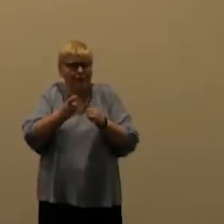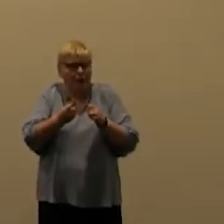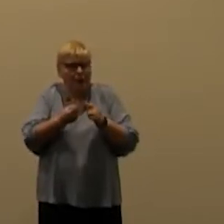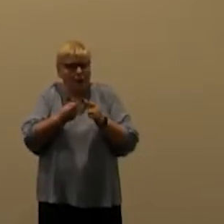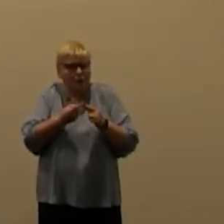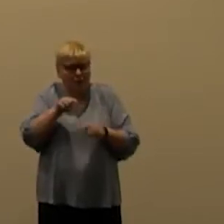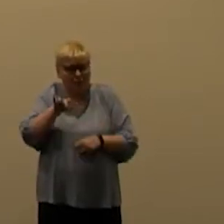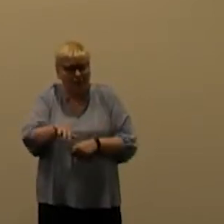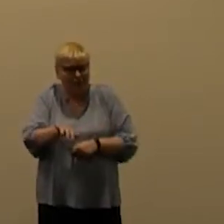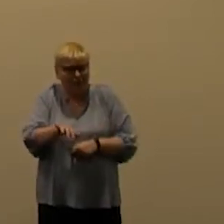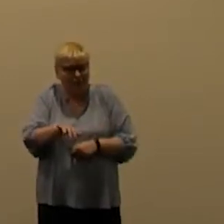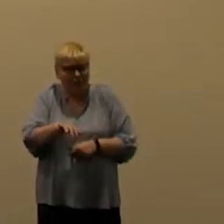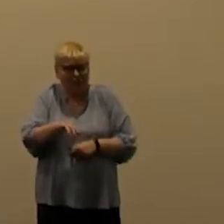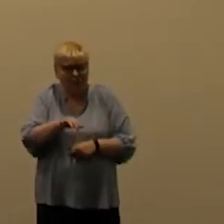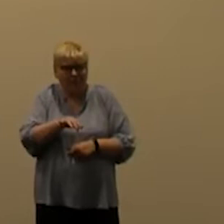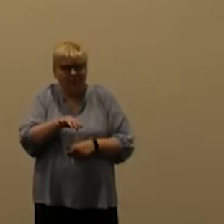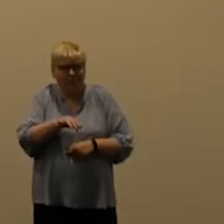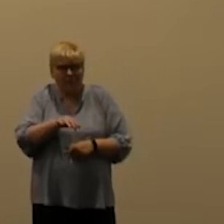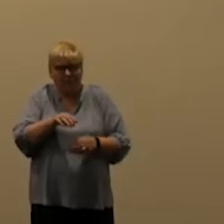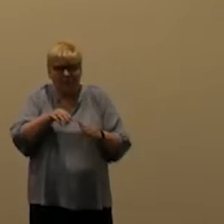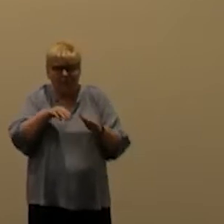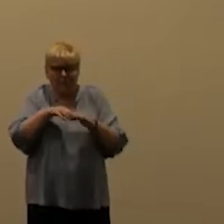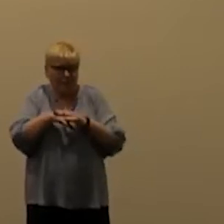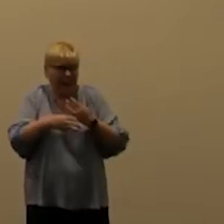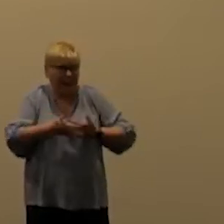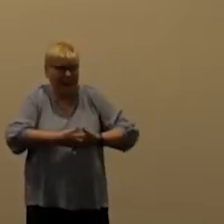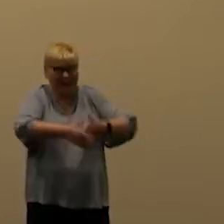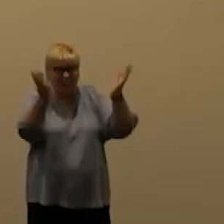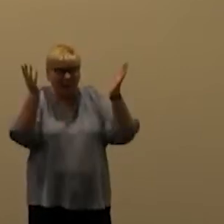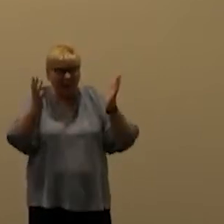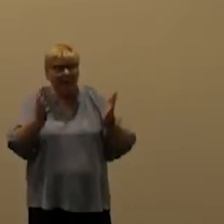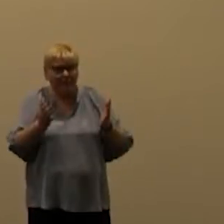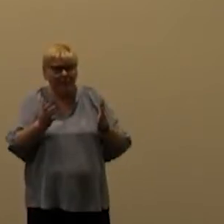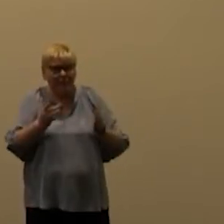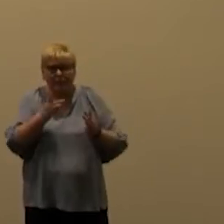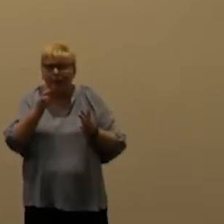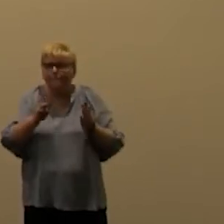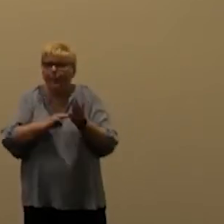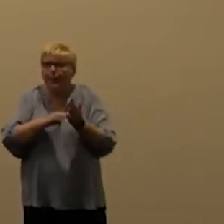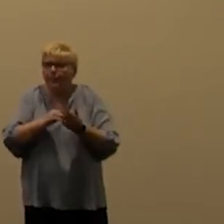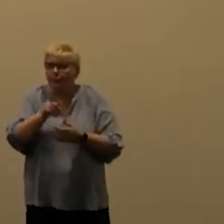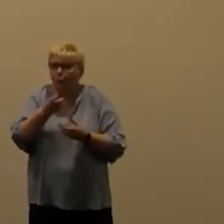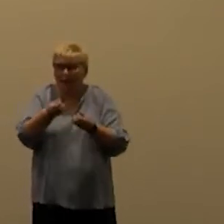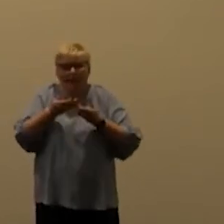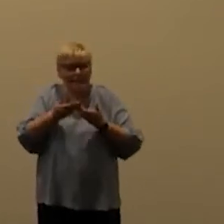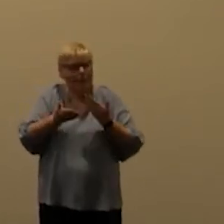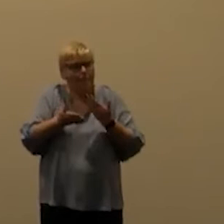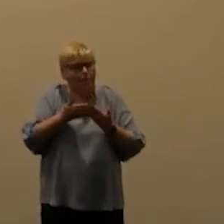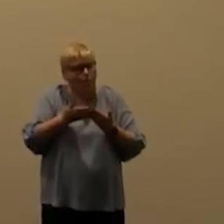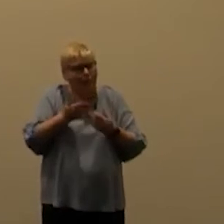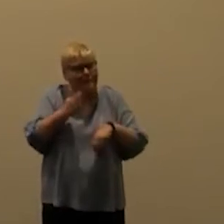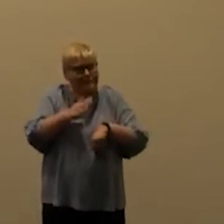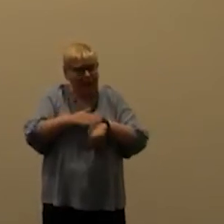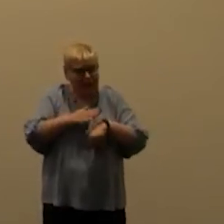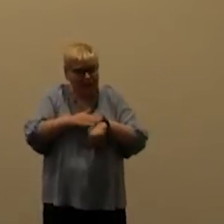than out there in the free-for-all. Millennials, I'd love it if you gave us more time in